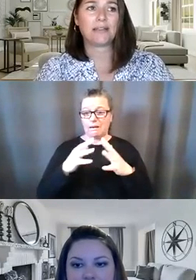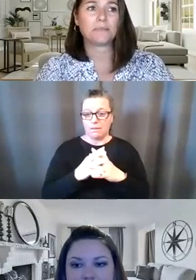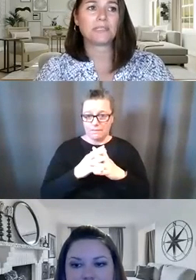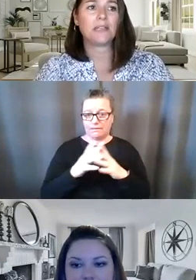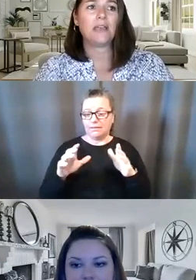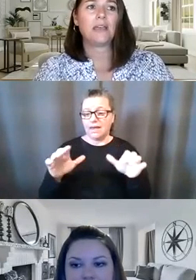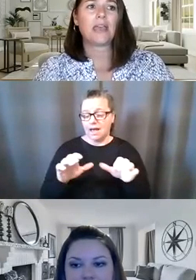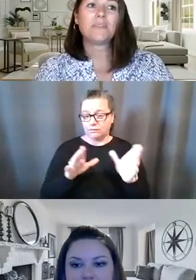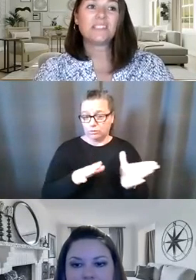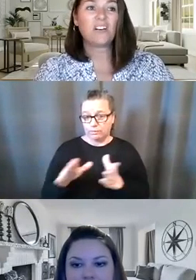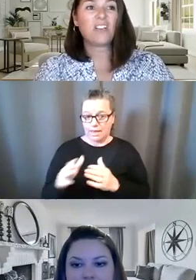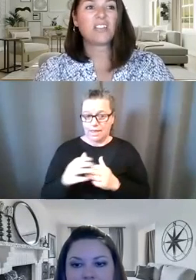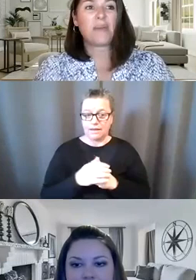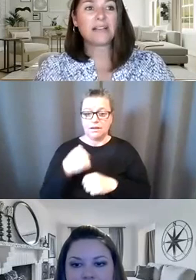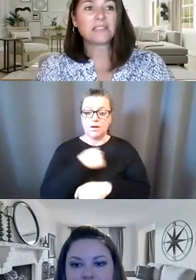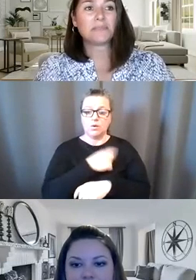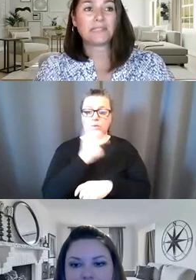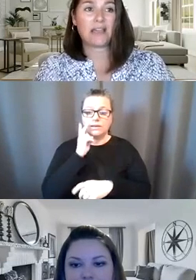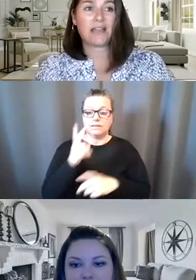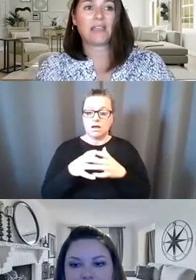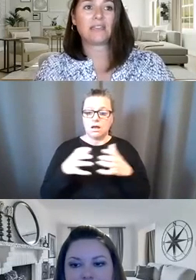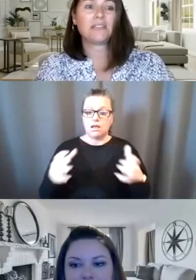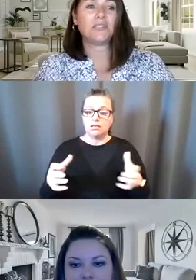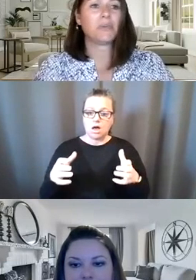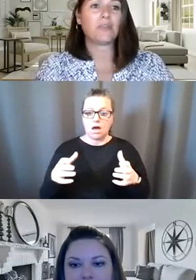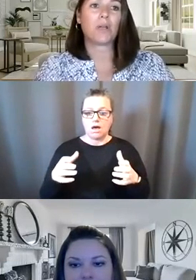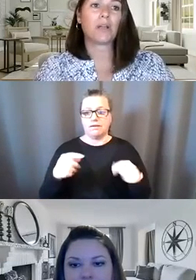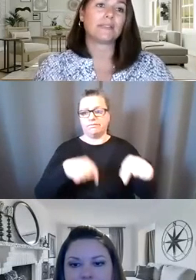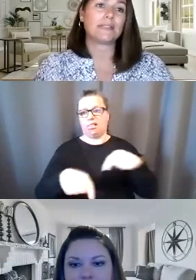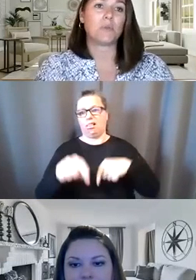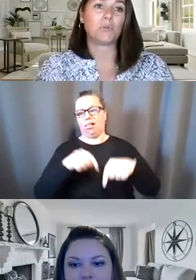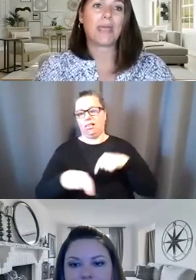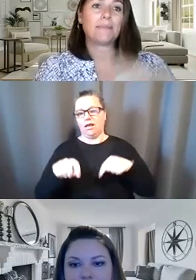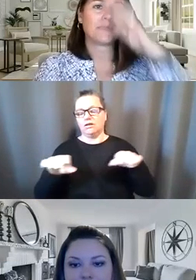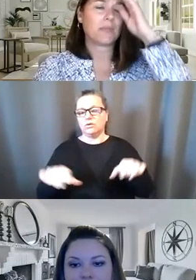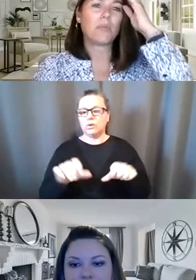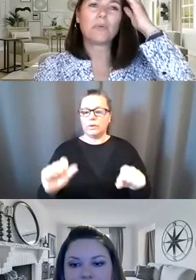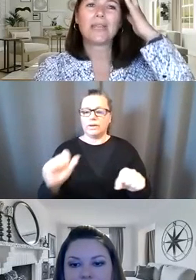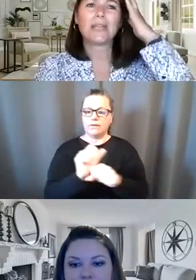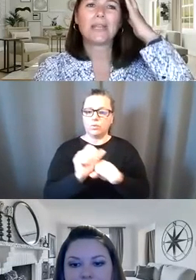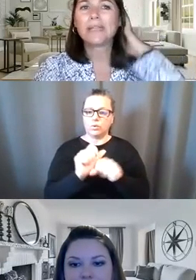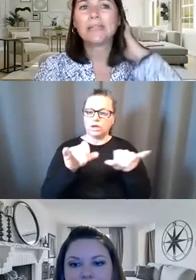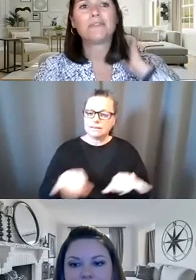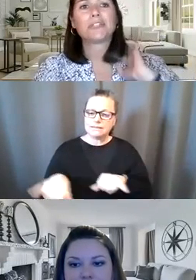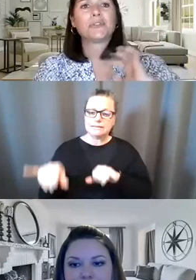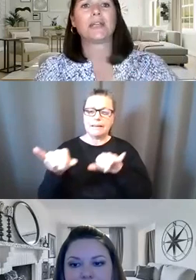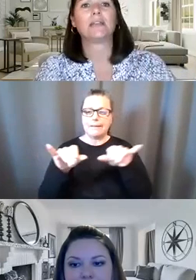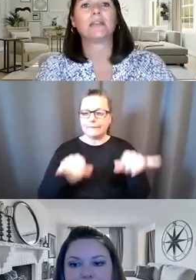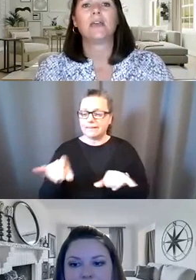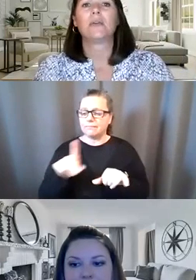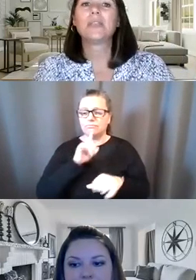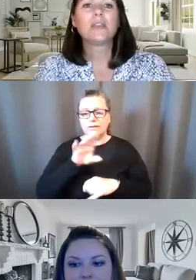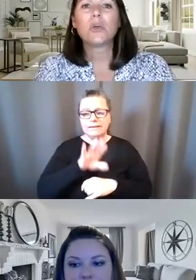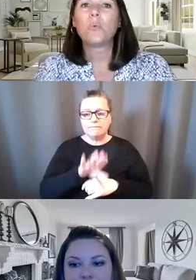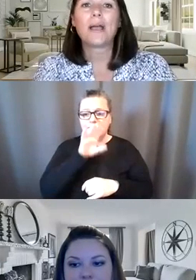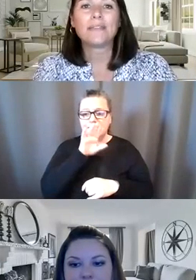plan items. And we saw a lot of backsliding into doing the work the same old way. We were getting really frustrated.